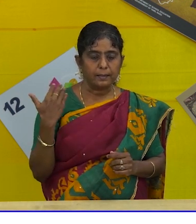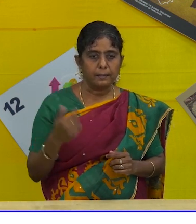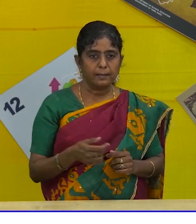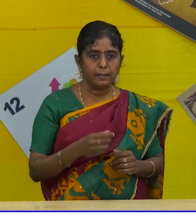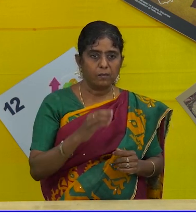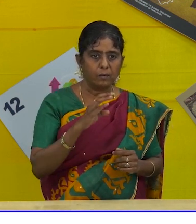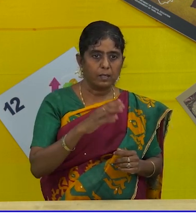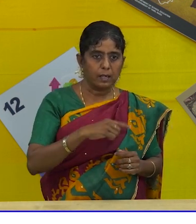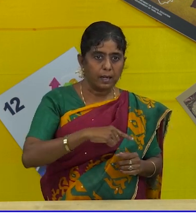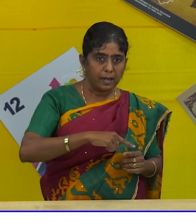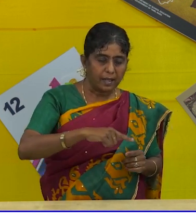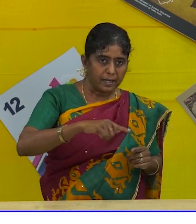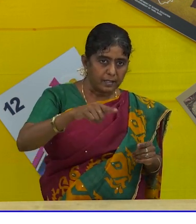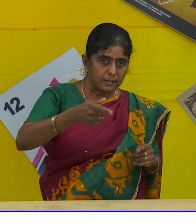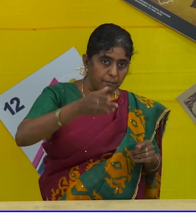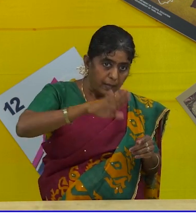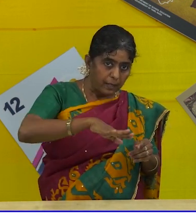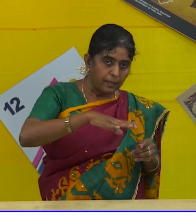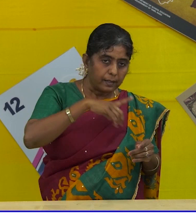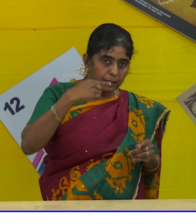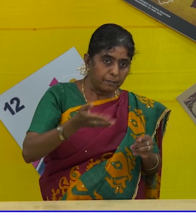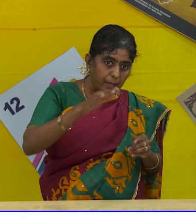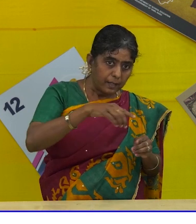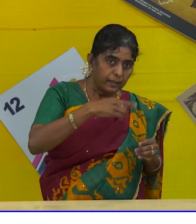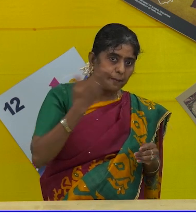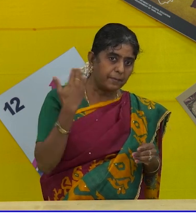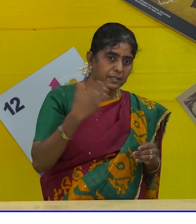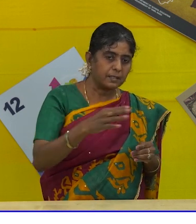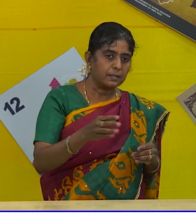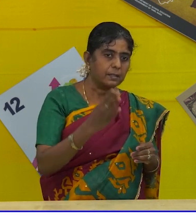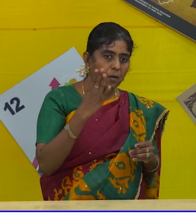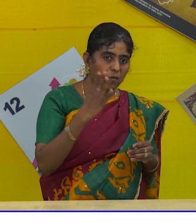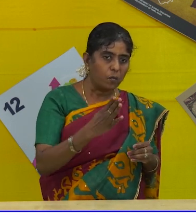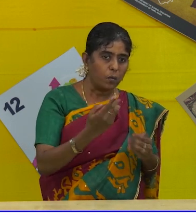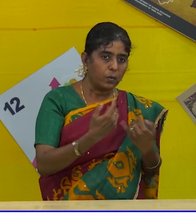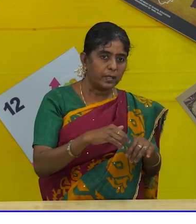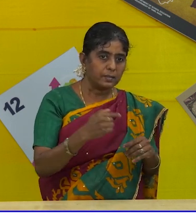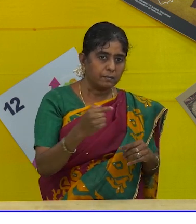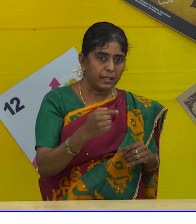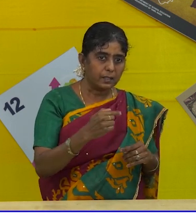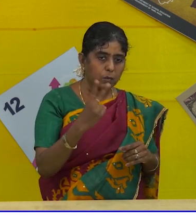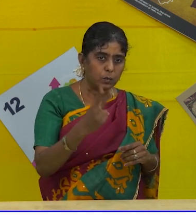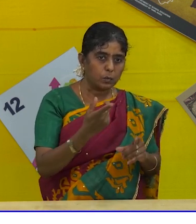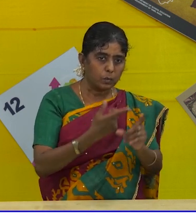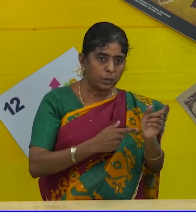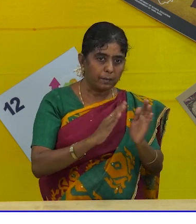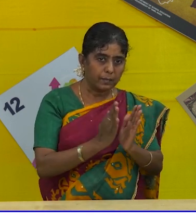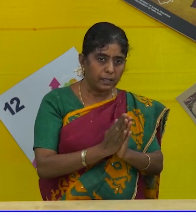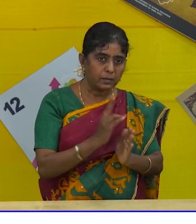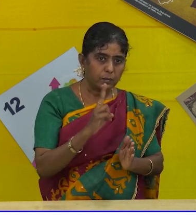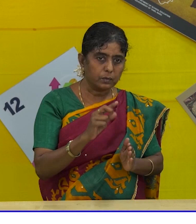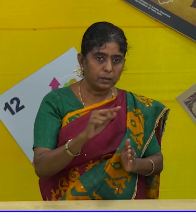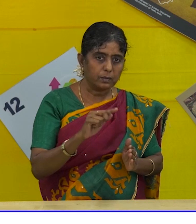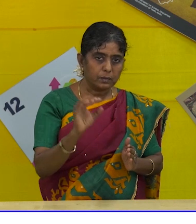line lies on the same red color straight line. This equation is 4x minus 2y plus 2 equal to